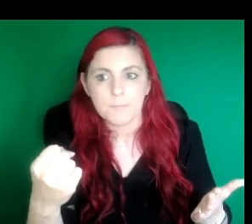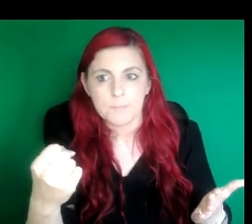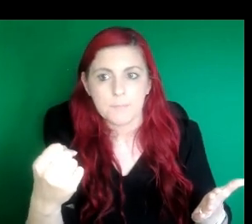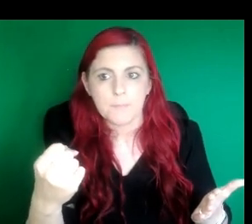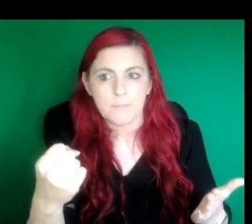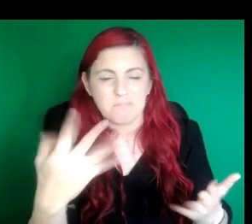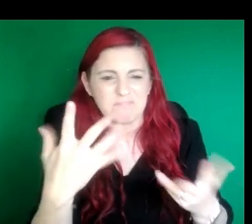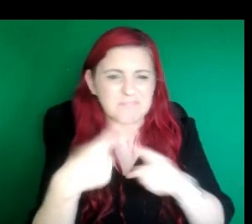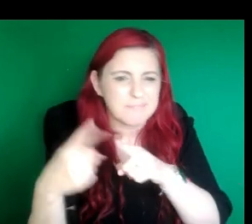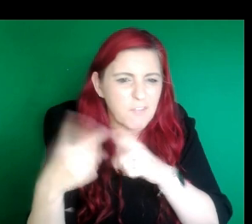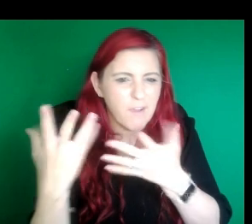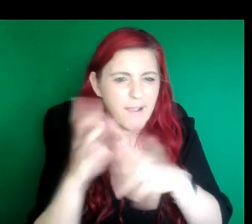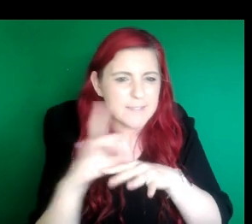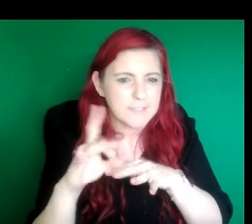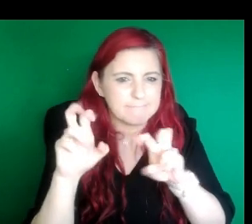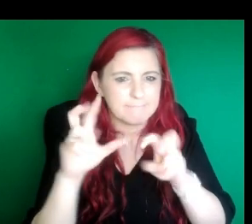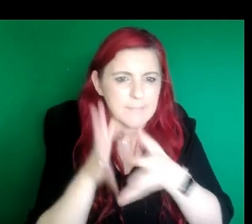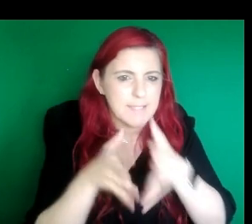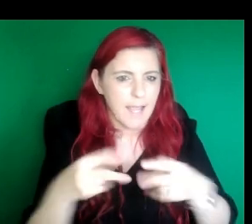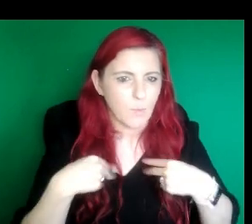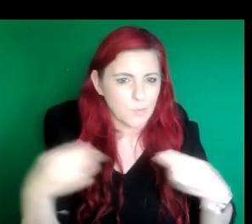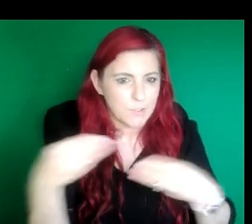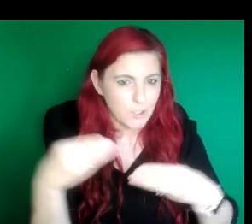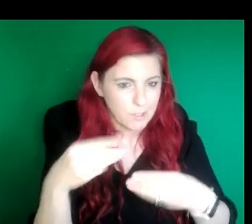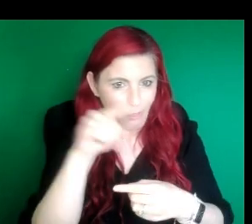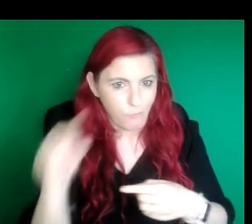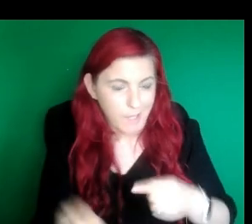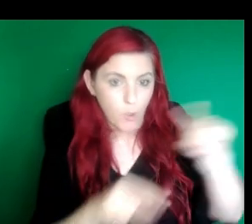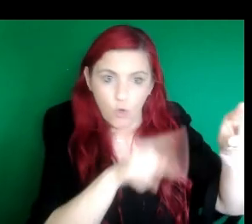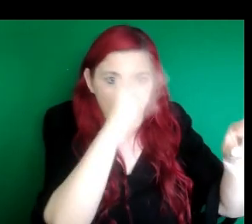have various forms of sign language protection.